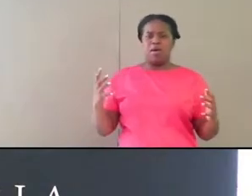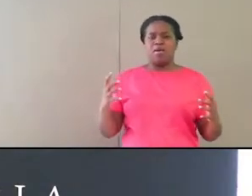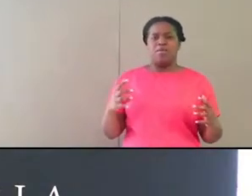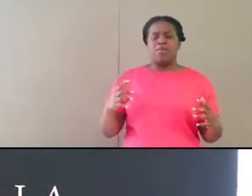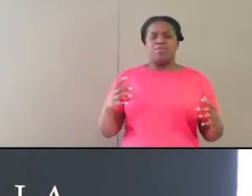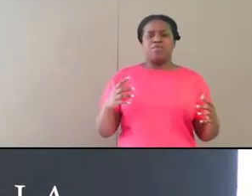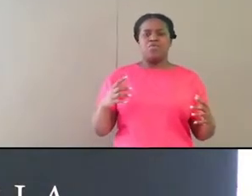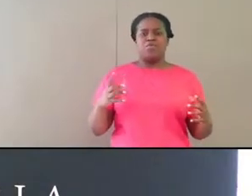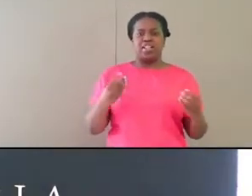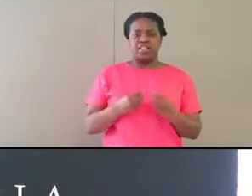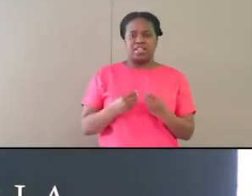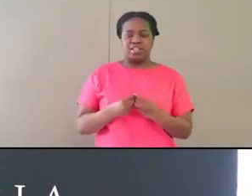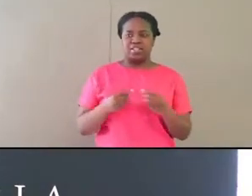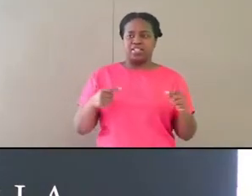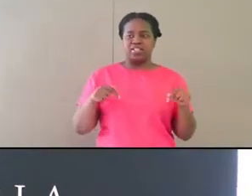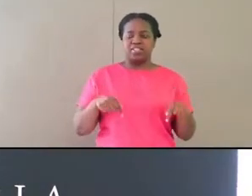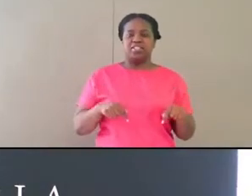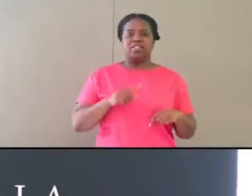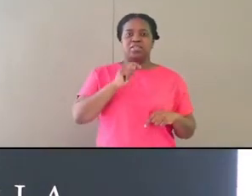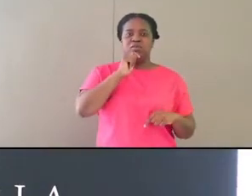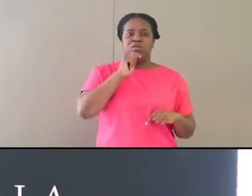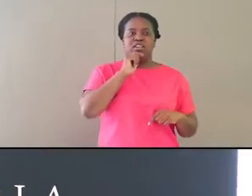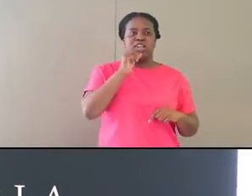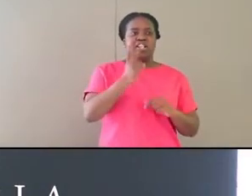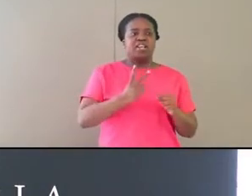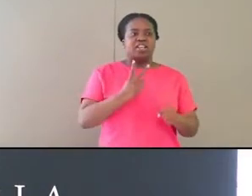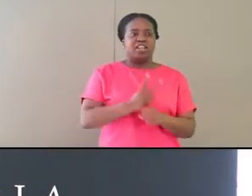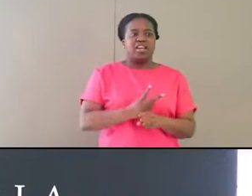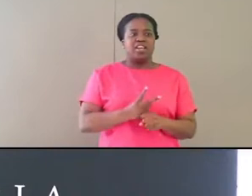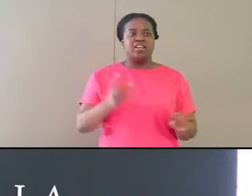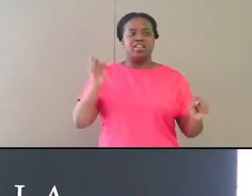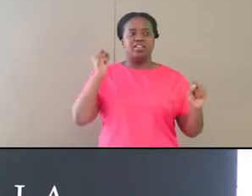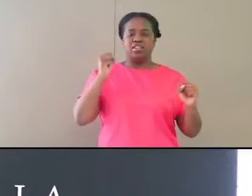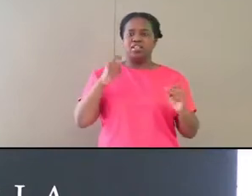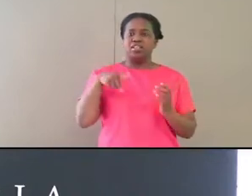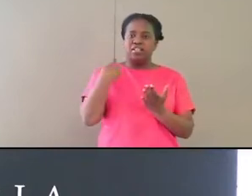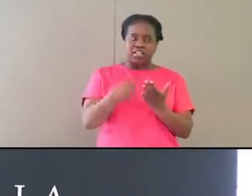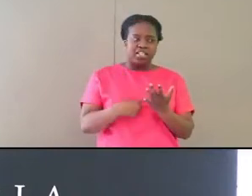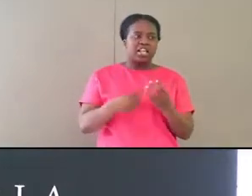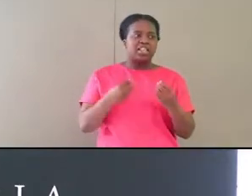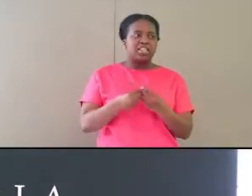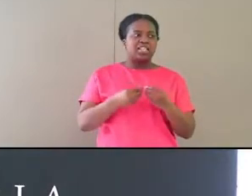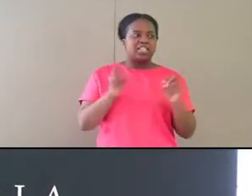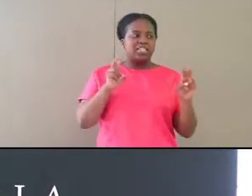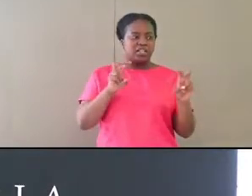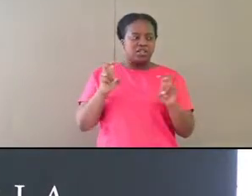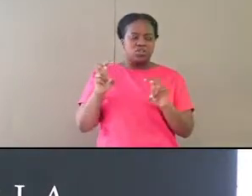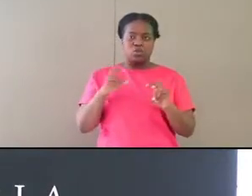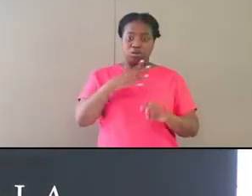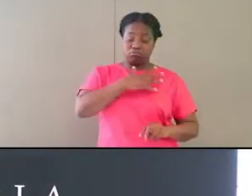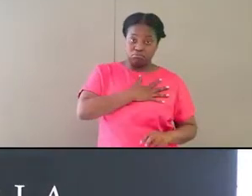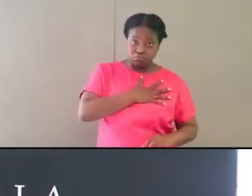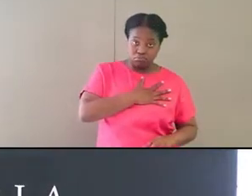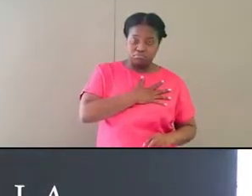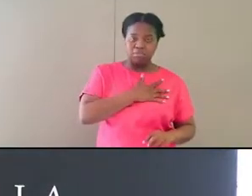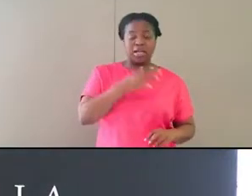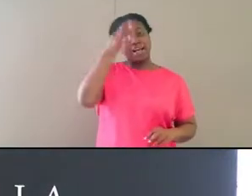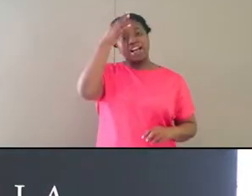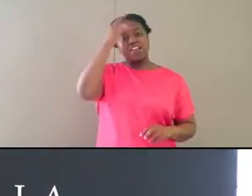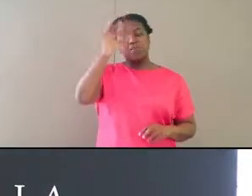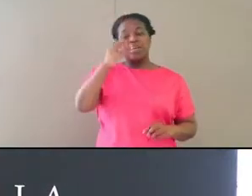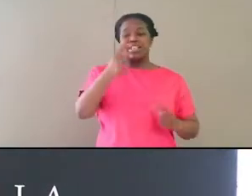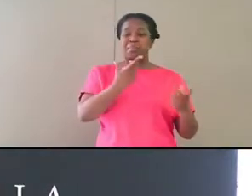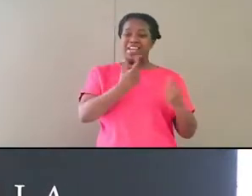of inputs that have been made here this morning. And again, really talking to fundamental issues around political will, what the government has